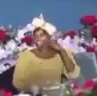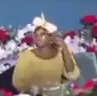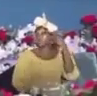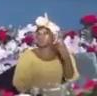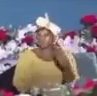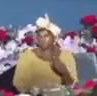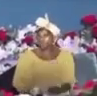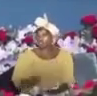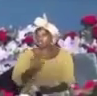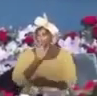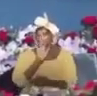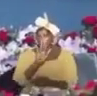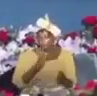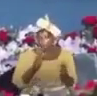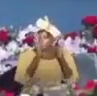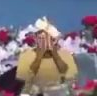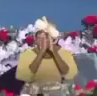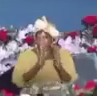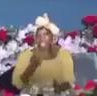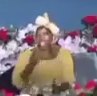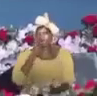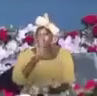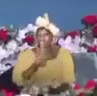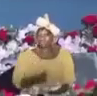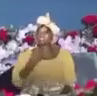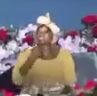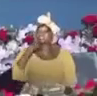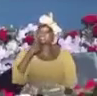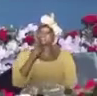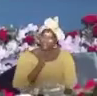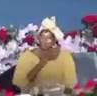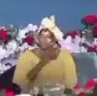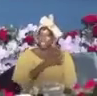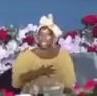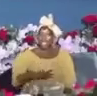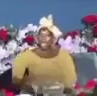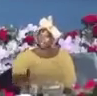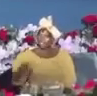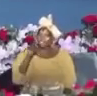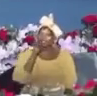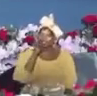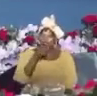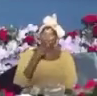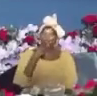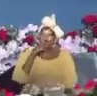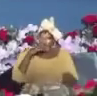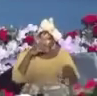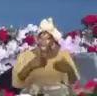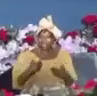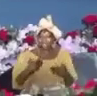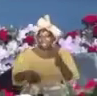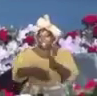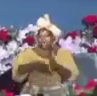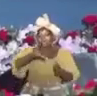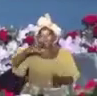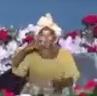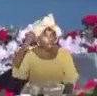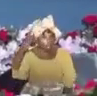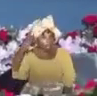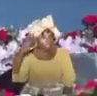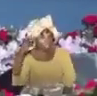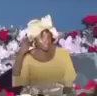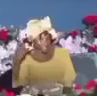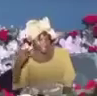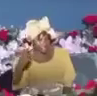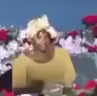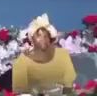alive and robust. Number three, your spiritual understanding needs to be heightened. Because according to Isaiah chapter